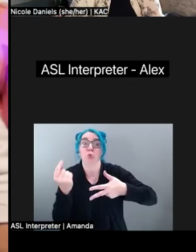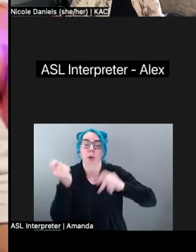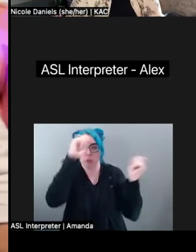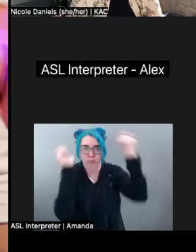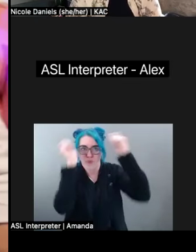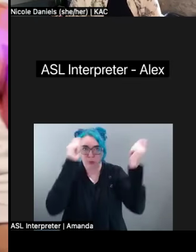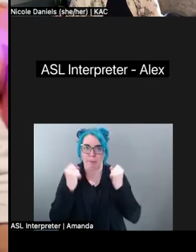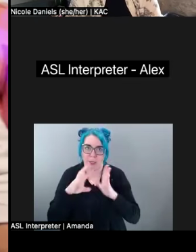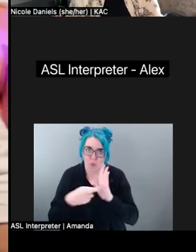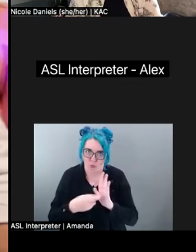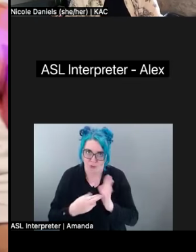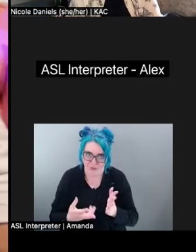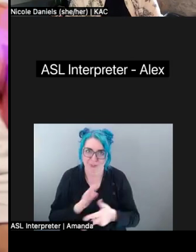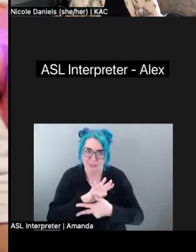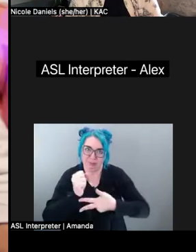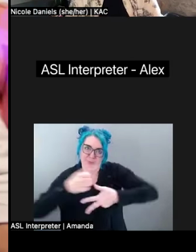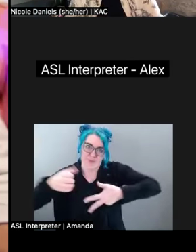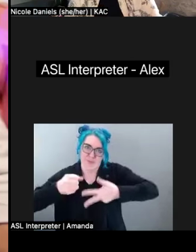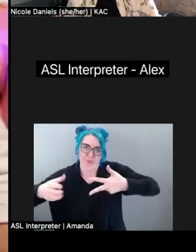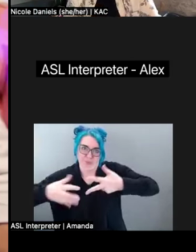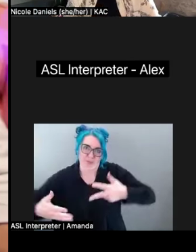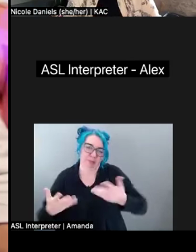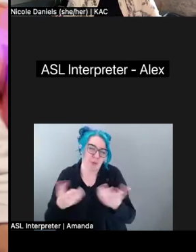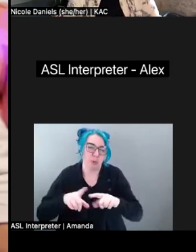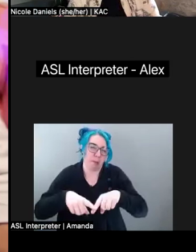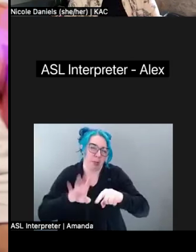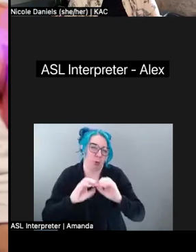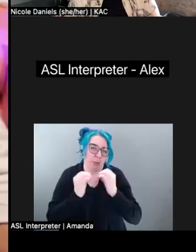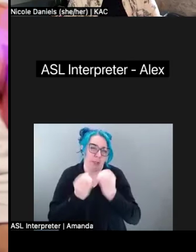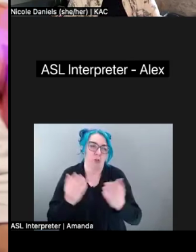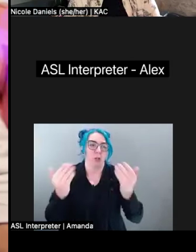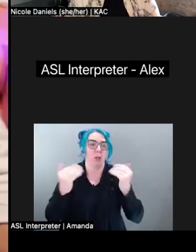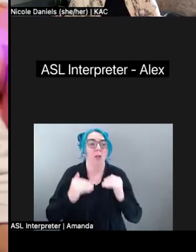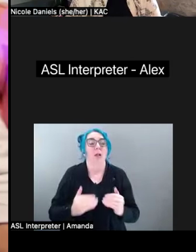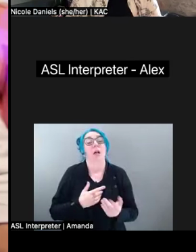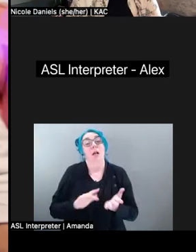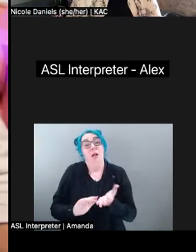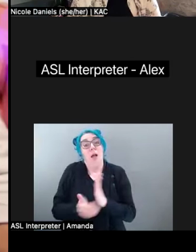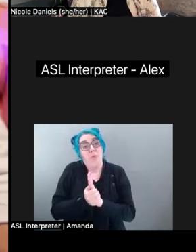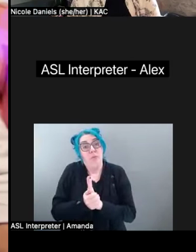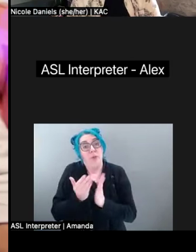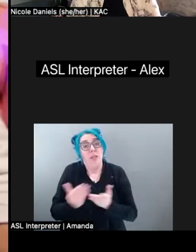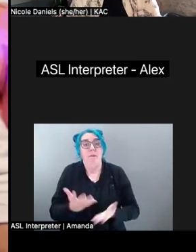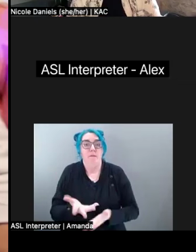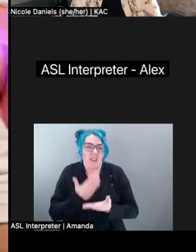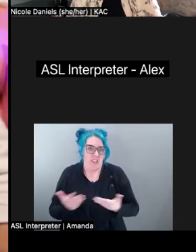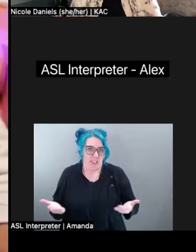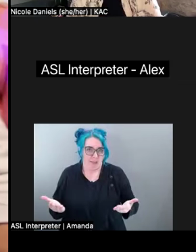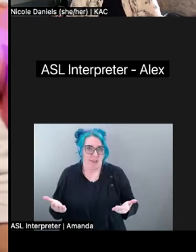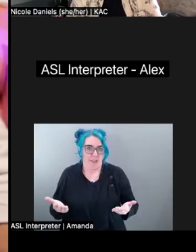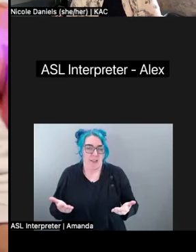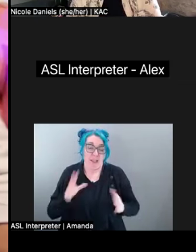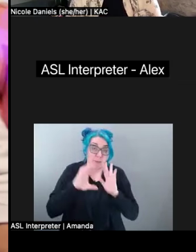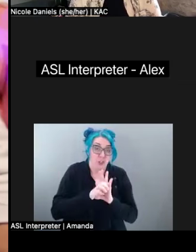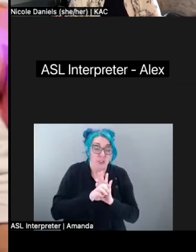Okay, for supplementary material, you have to submit 5 pieces to support your application. So this is images, text, video, or